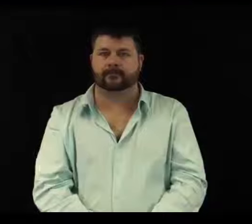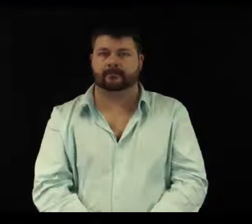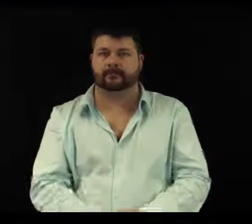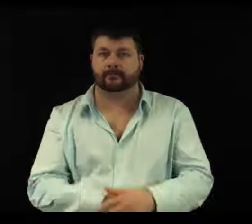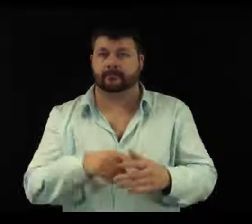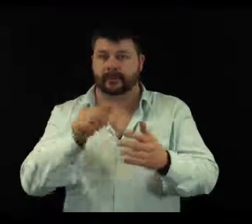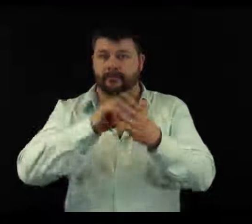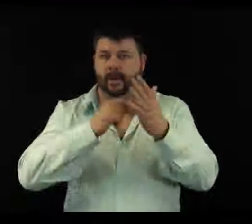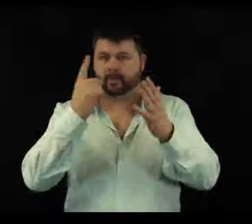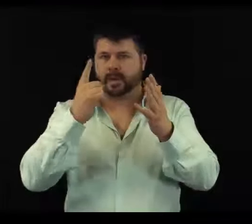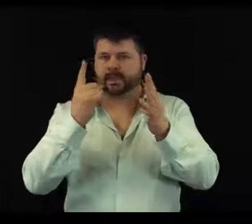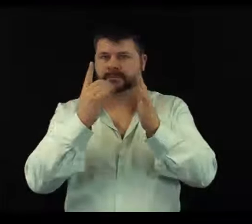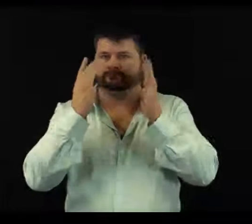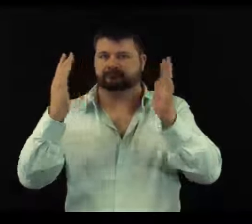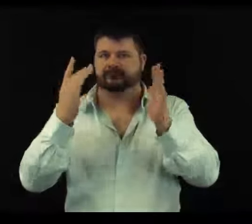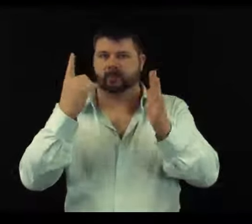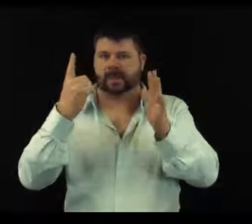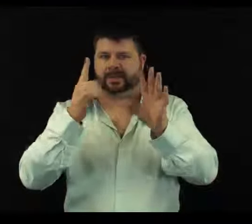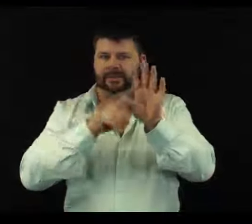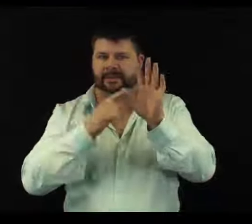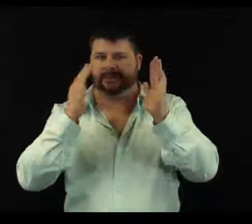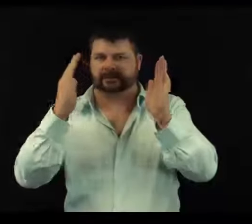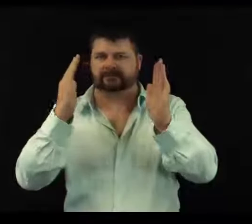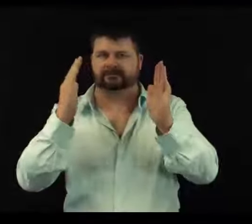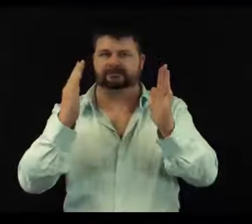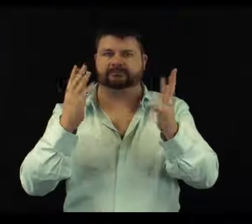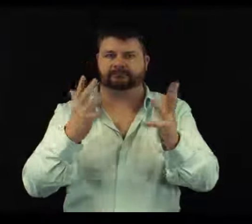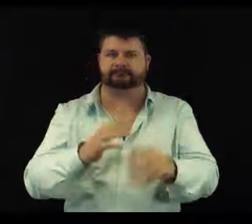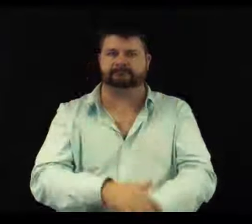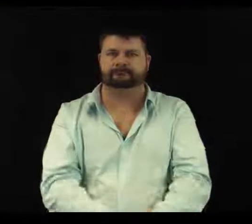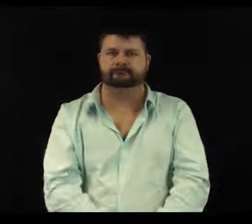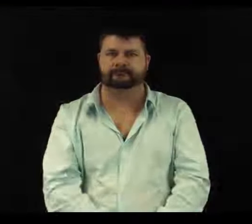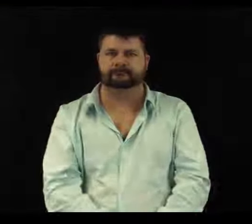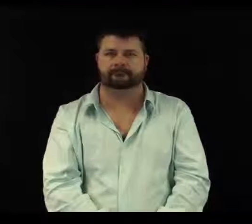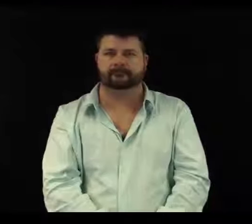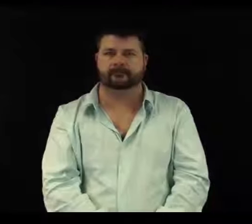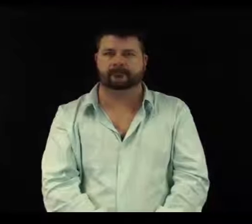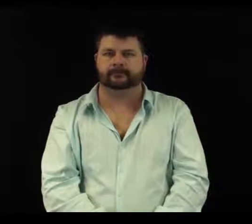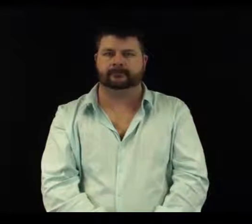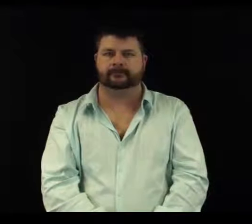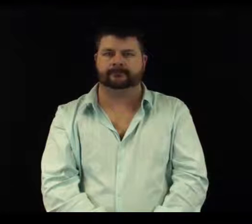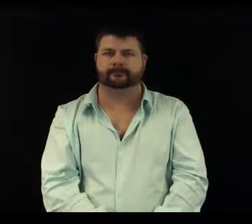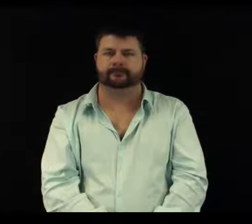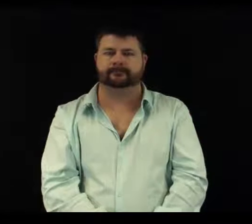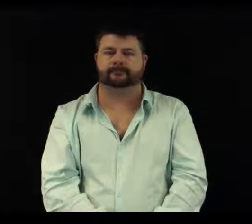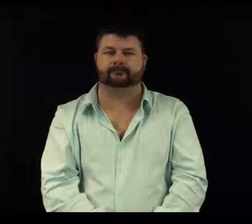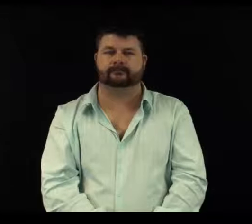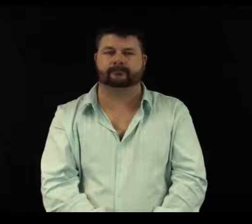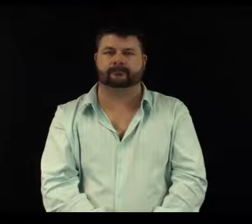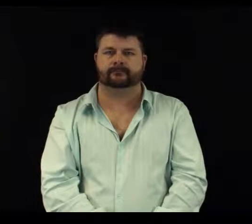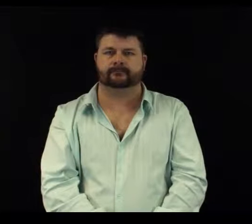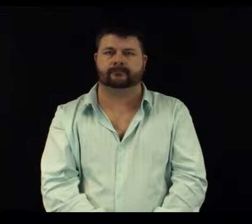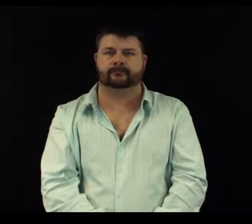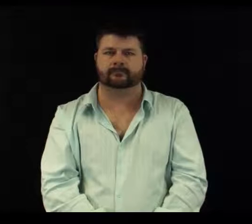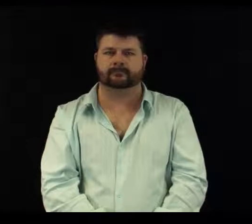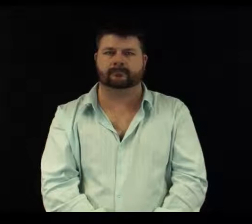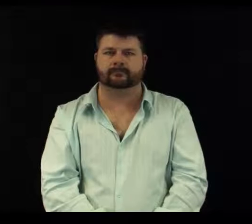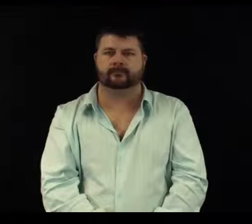a Buy All Episodes button. Tapping on this will buy all episodes in the series after you type in your